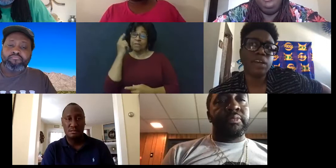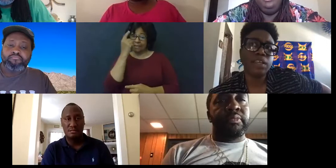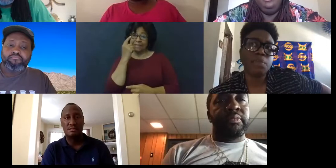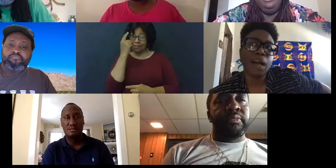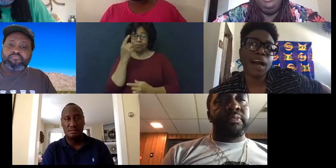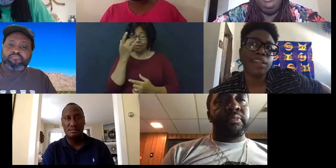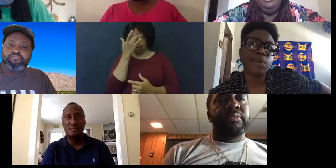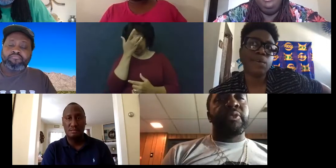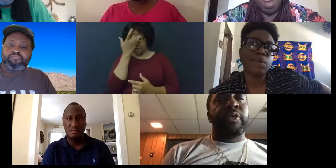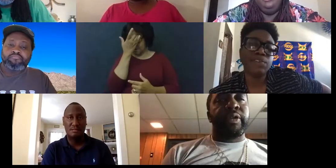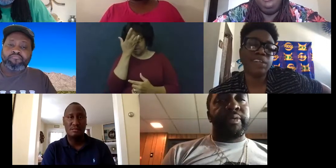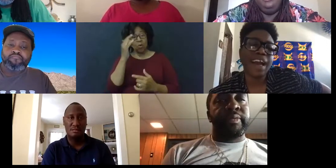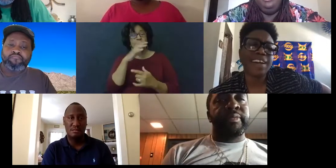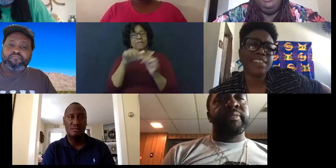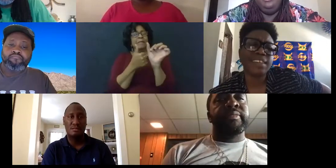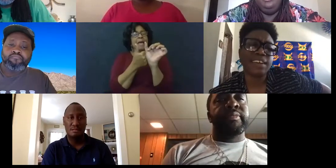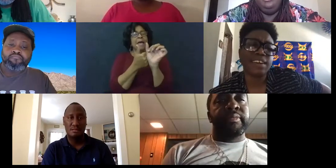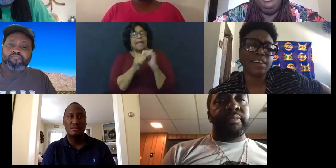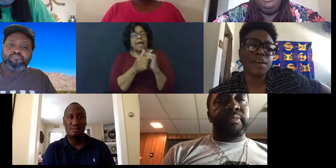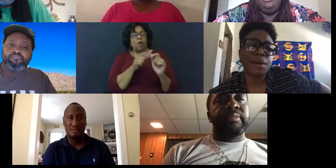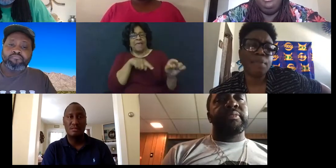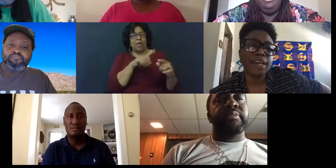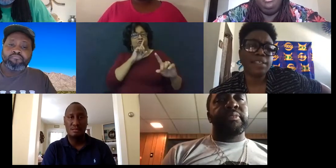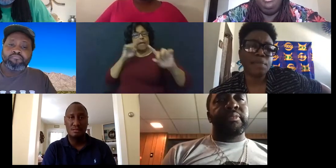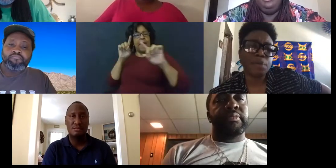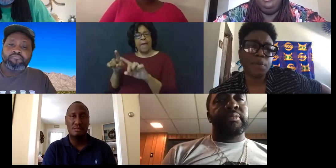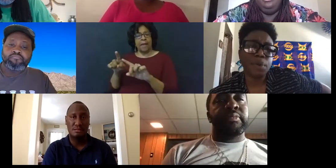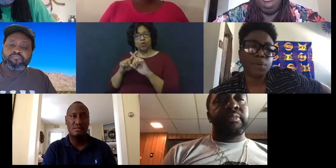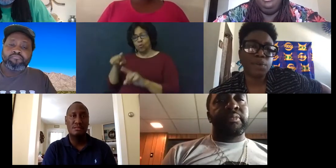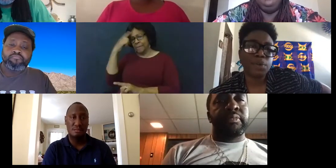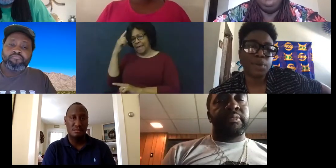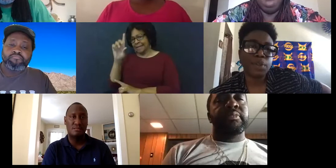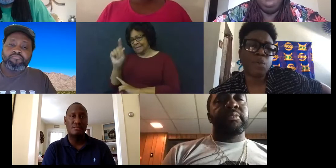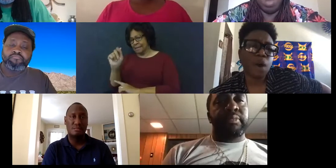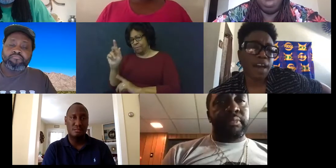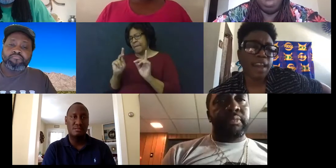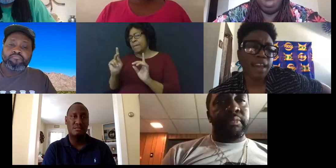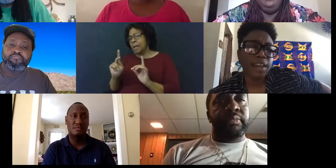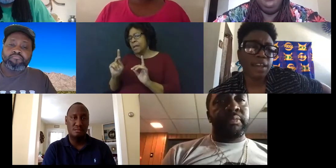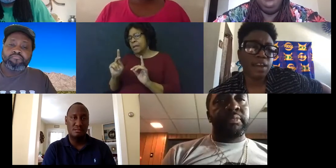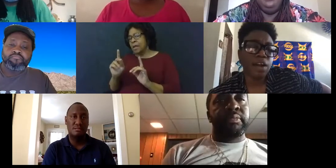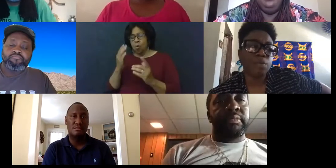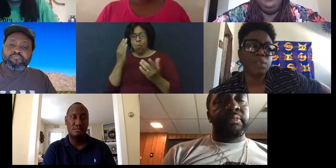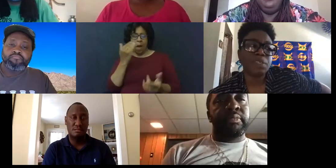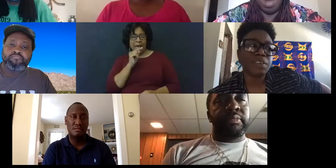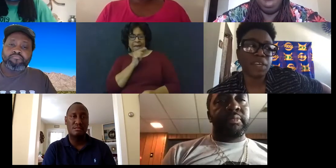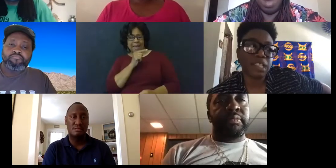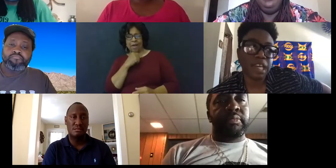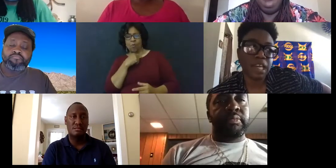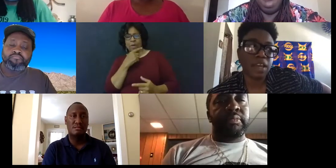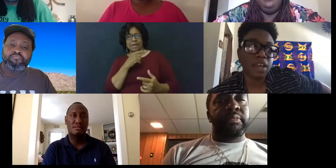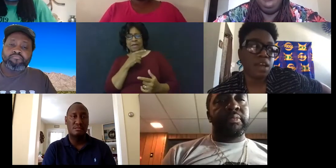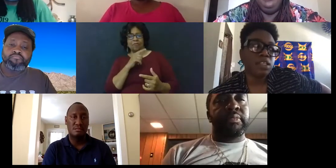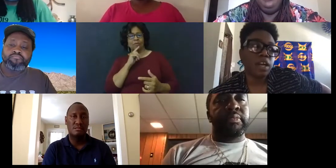really consider, you know, like what is behind the way that we react to Black disabled people? You know, like, why are we